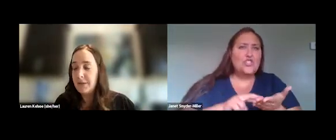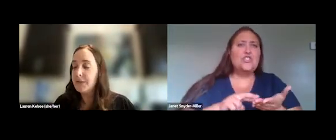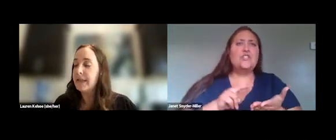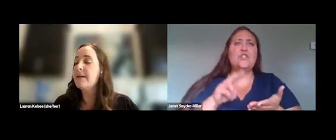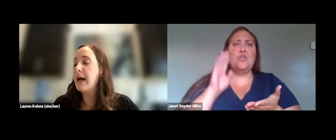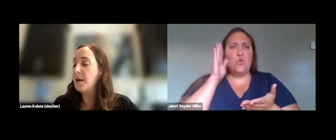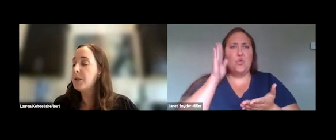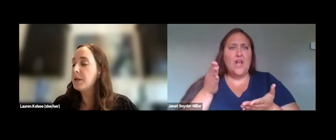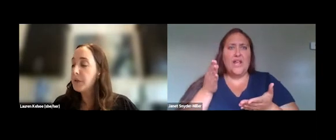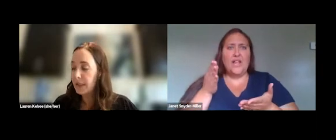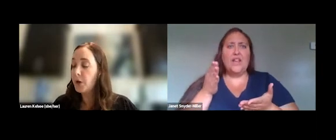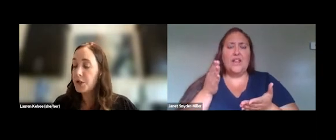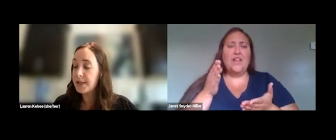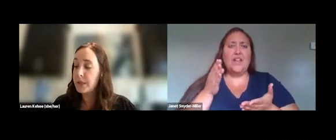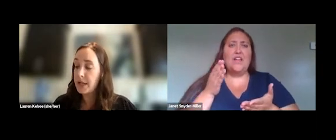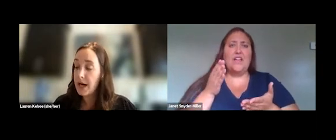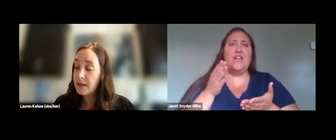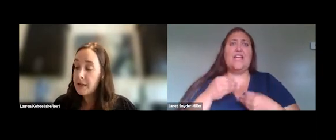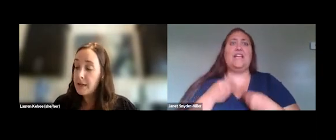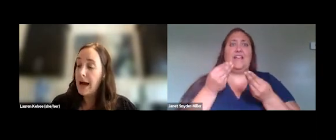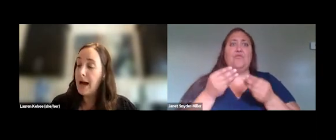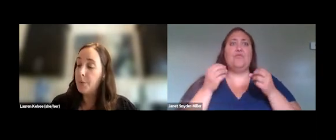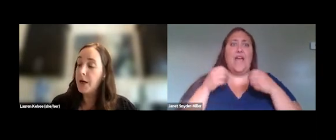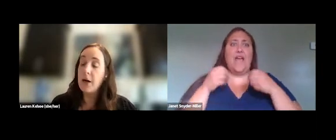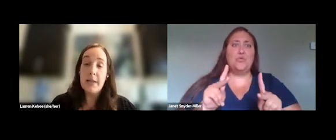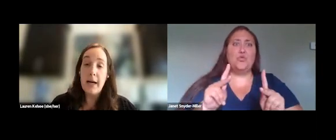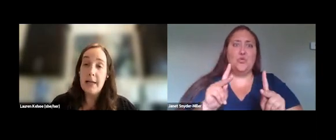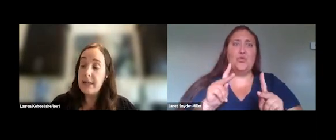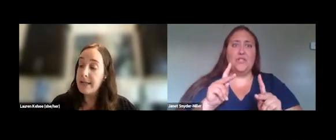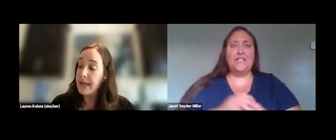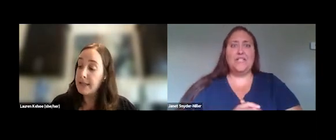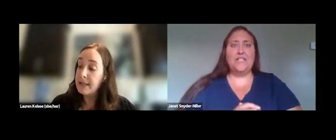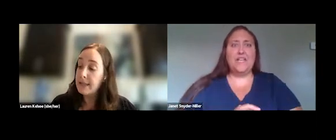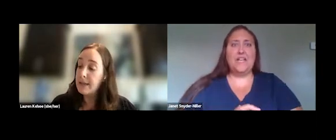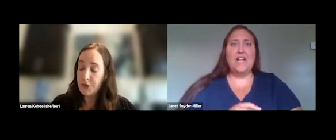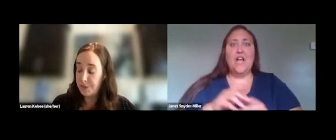and meaningfully completing projects that we take on. Prioritize